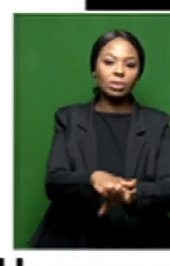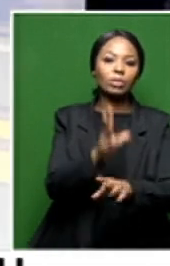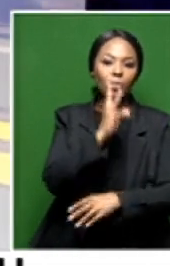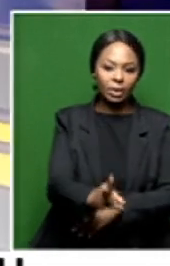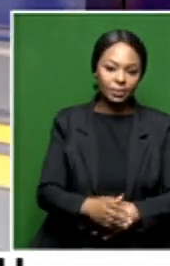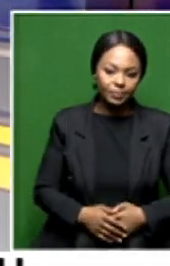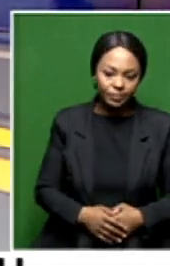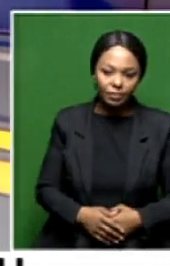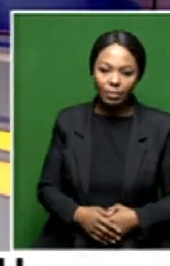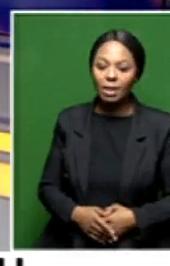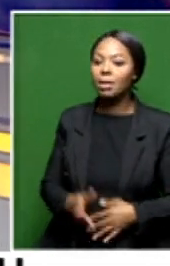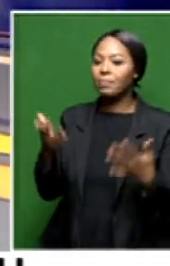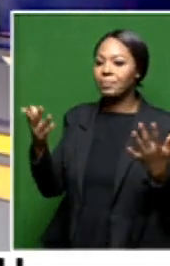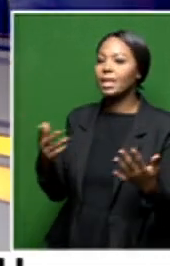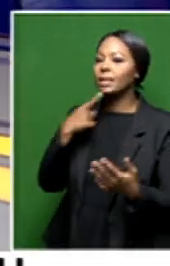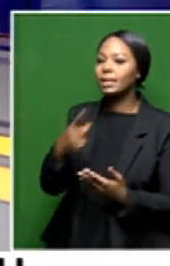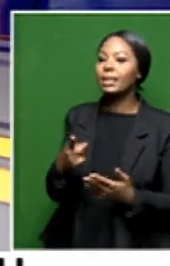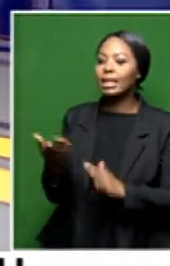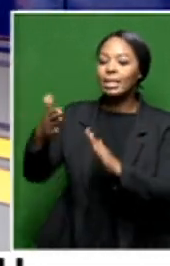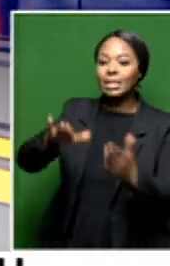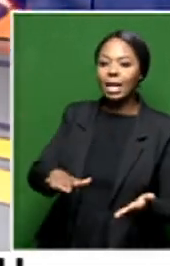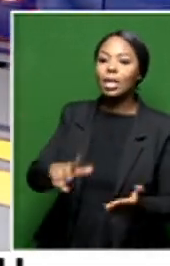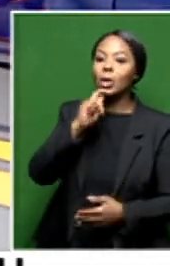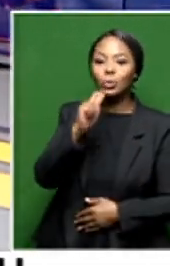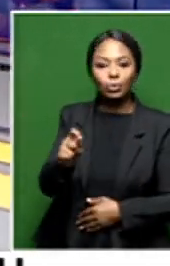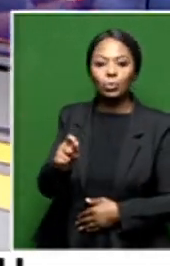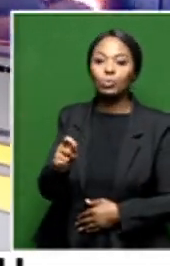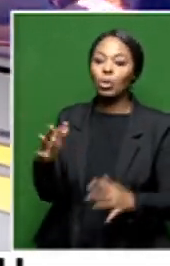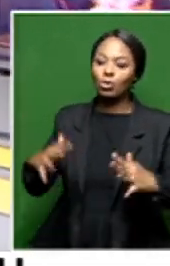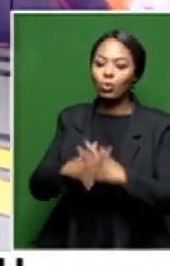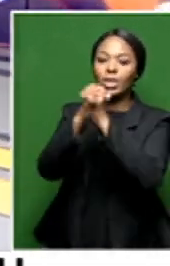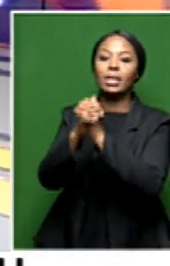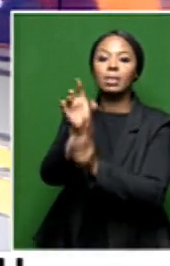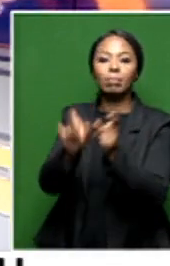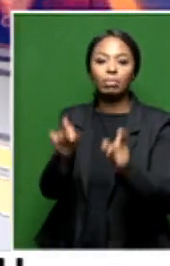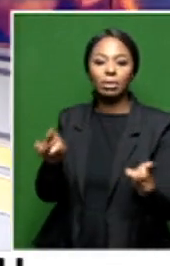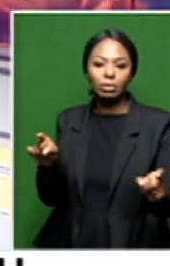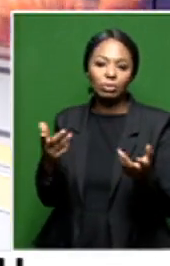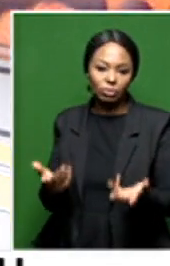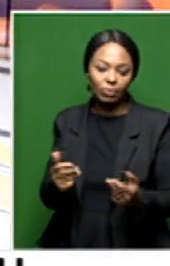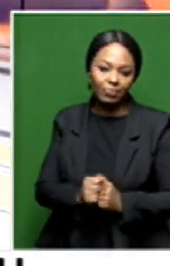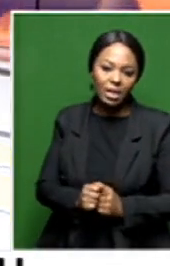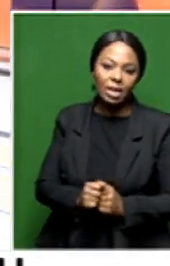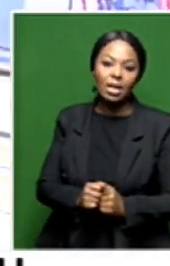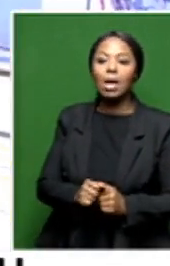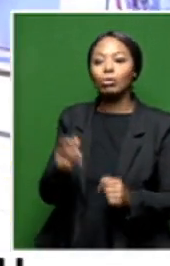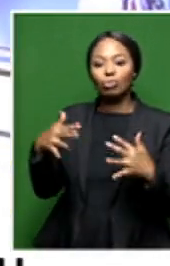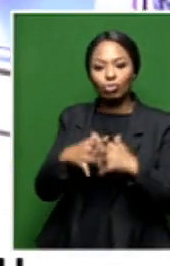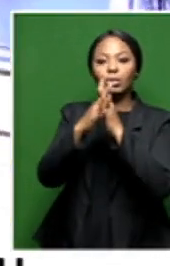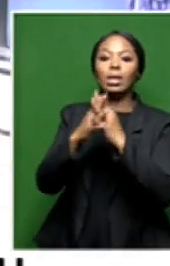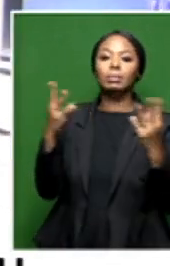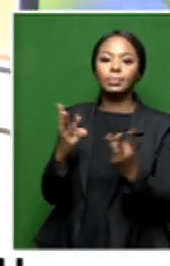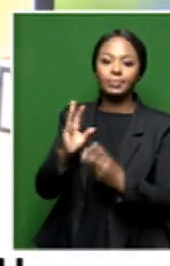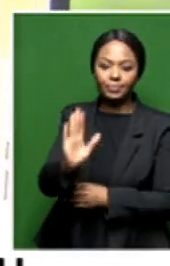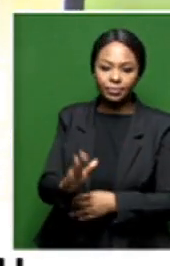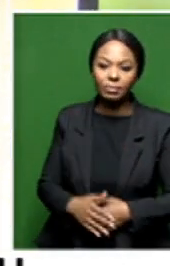Reverend, it's often said that death unites people. It unites, you know, the multiplicity of views and opinions and,